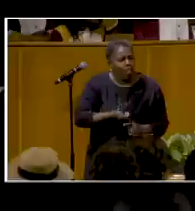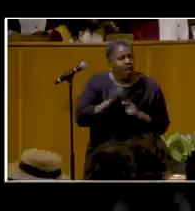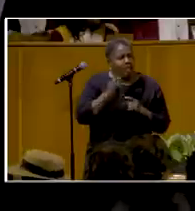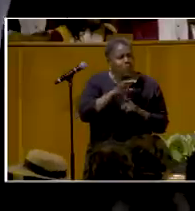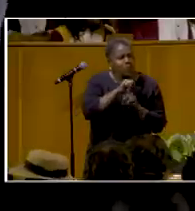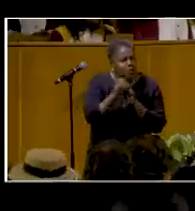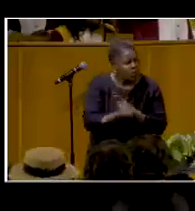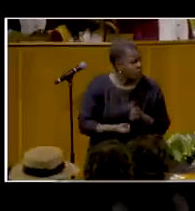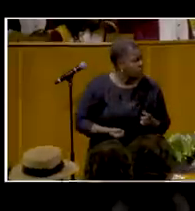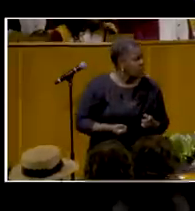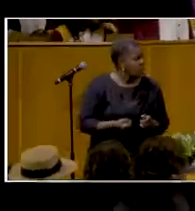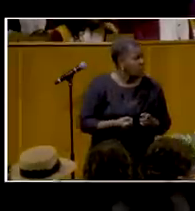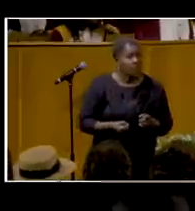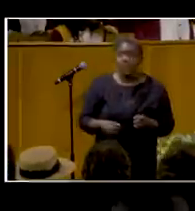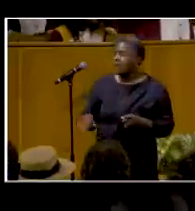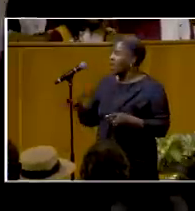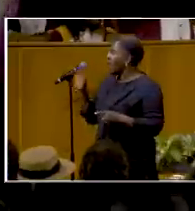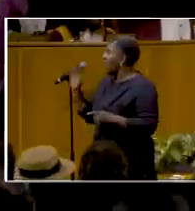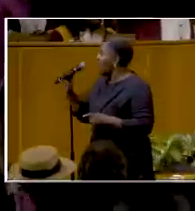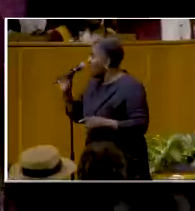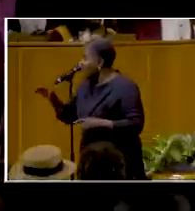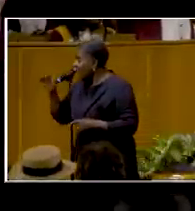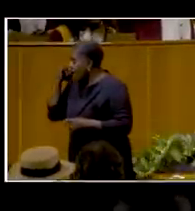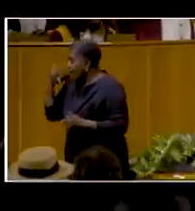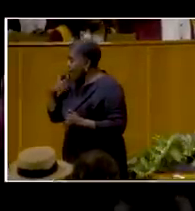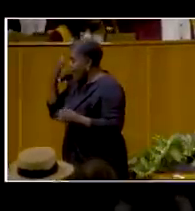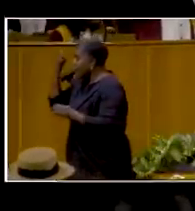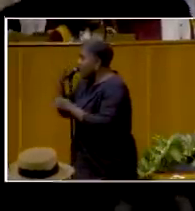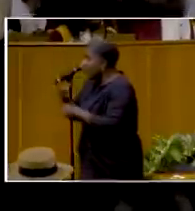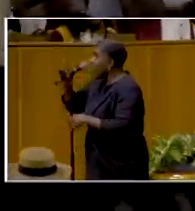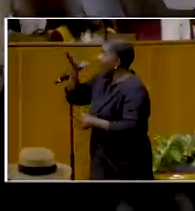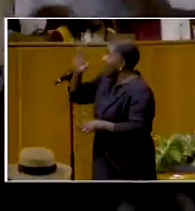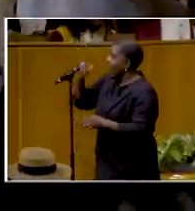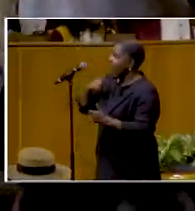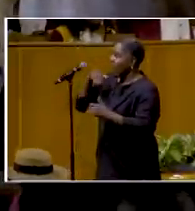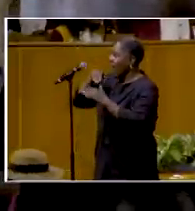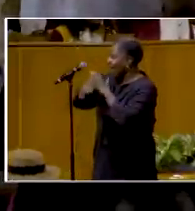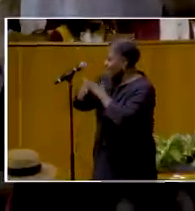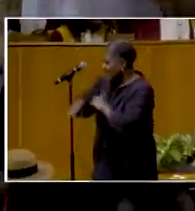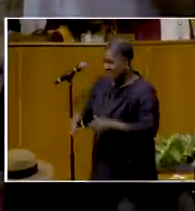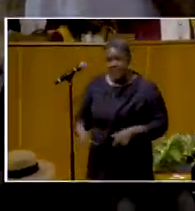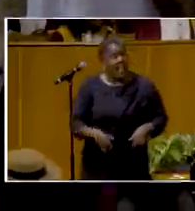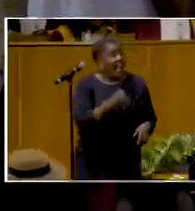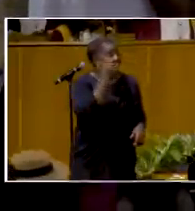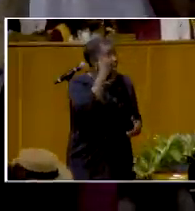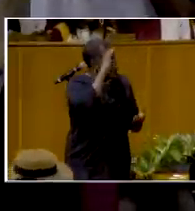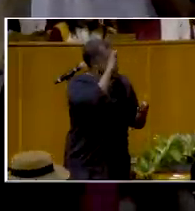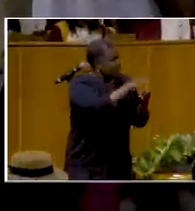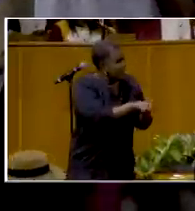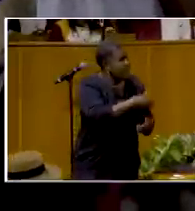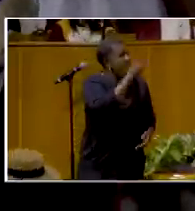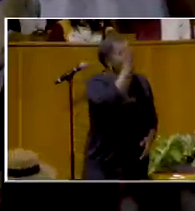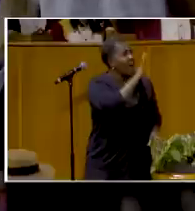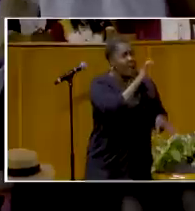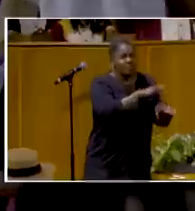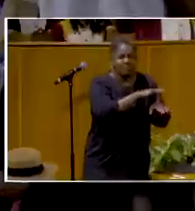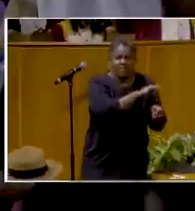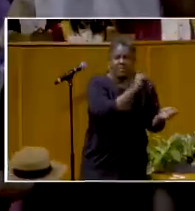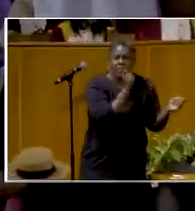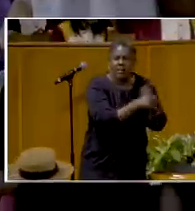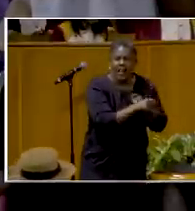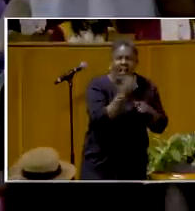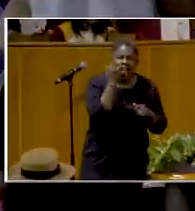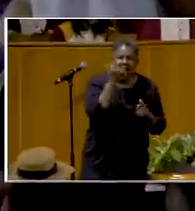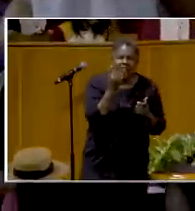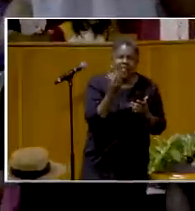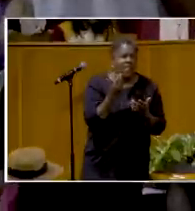do me a favor, touch somebody, tell them, if you have faith, God has access. If you believe, God can change it. If you hold